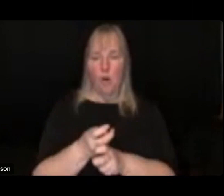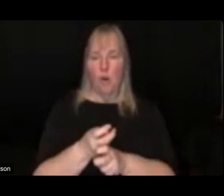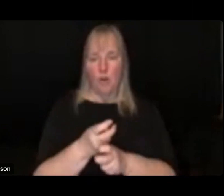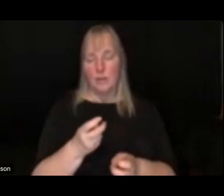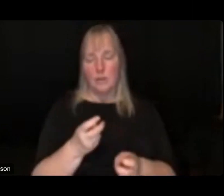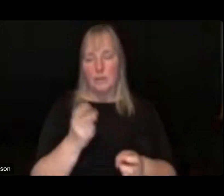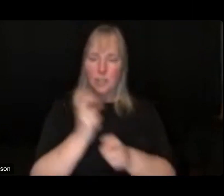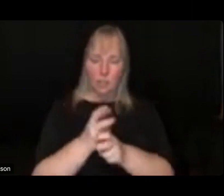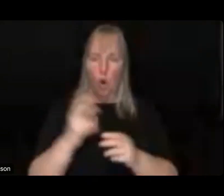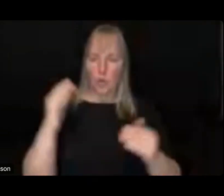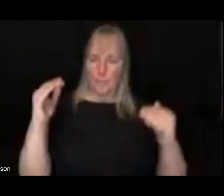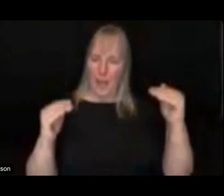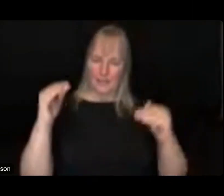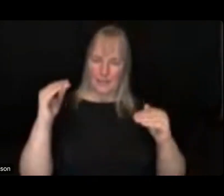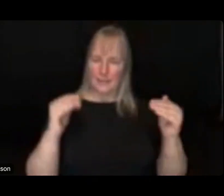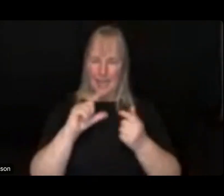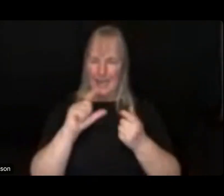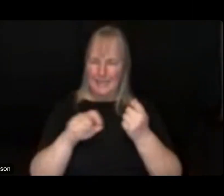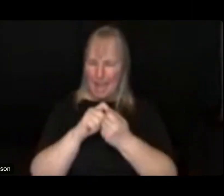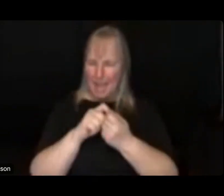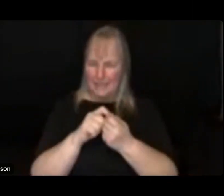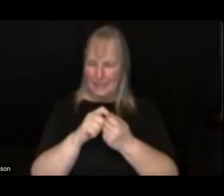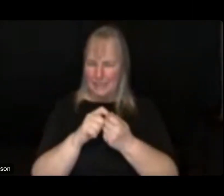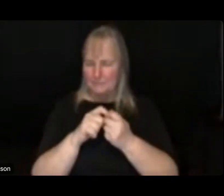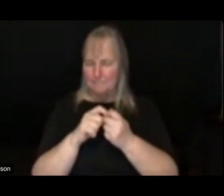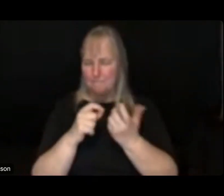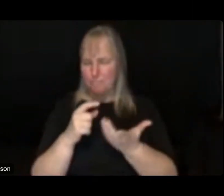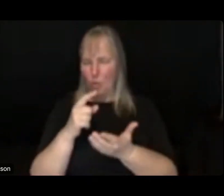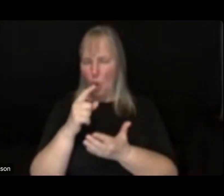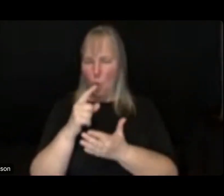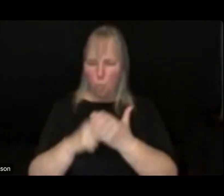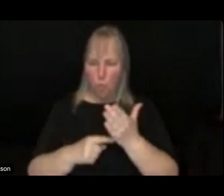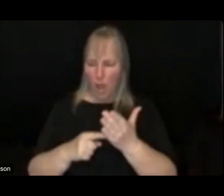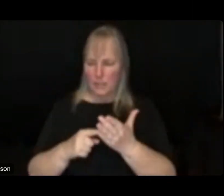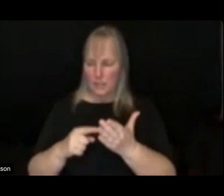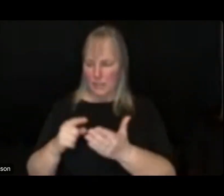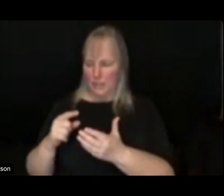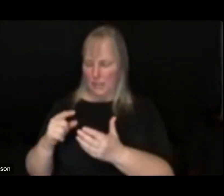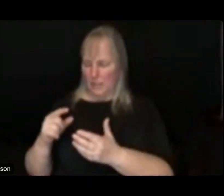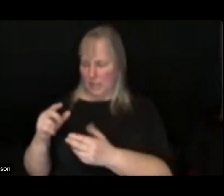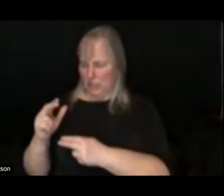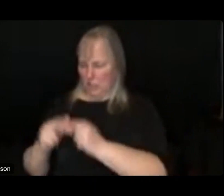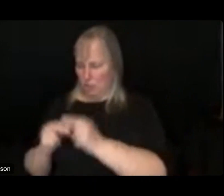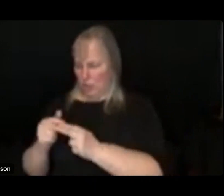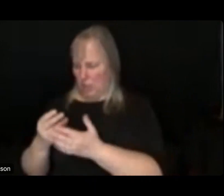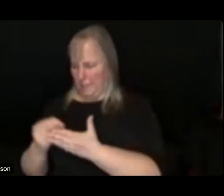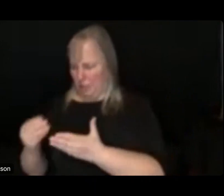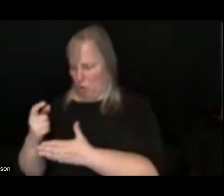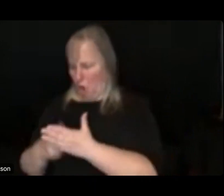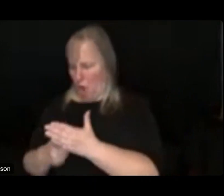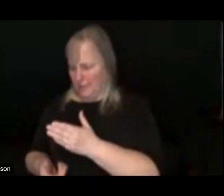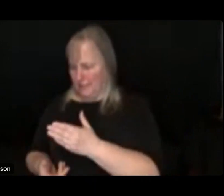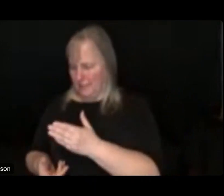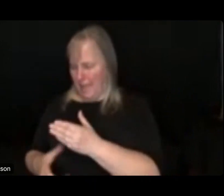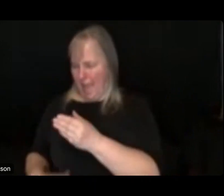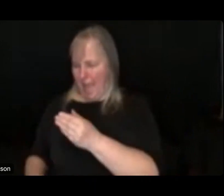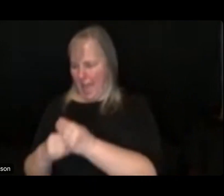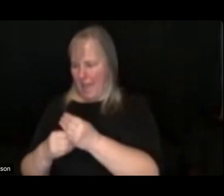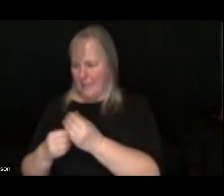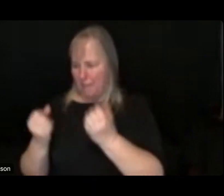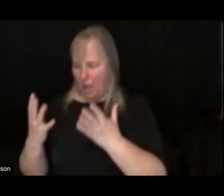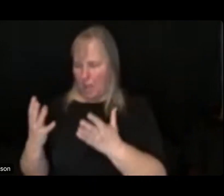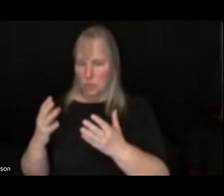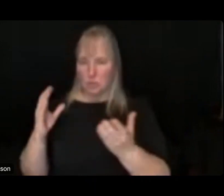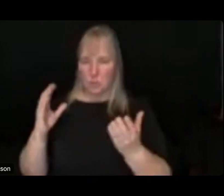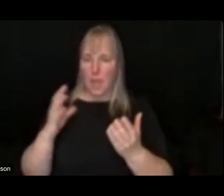to balance exactly what is construction material costs adding and what are regulatory and permitting